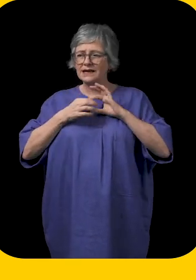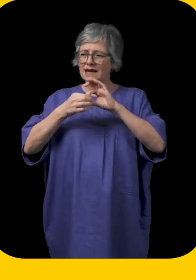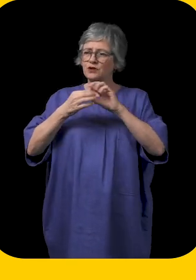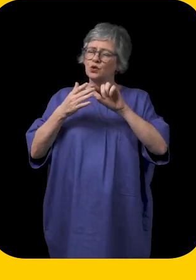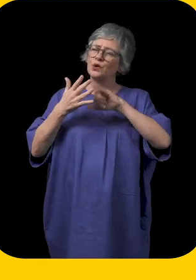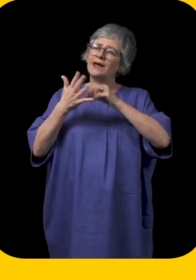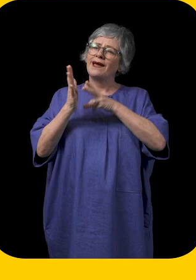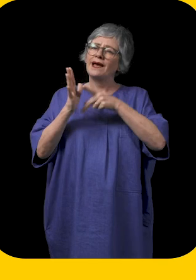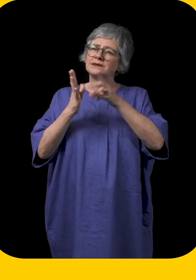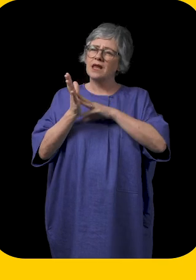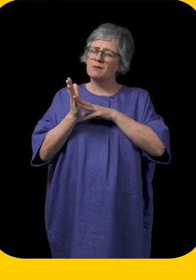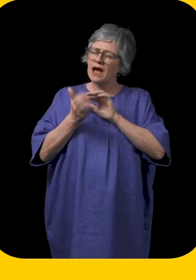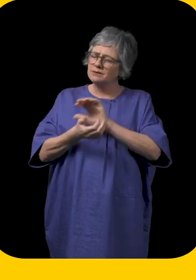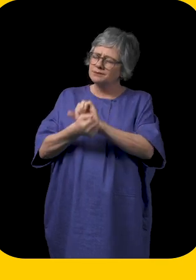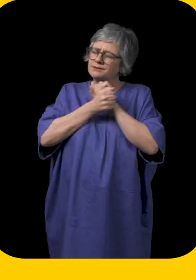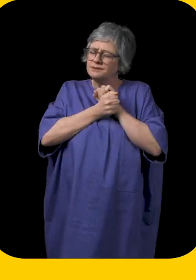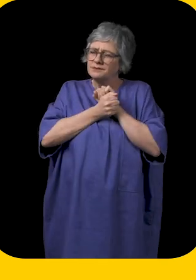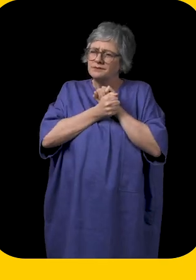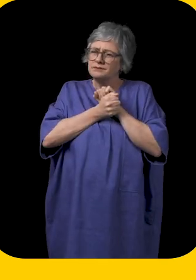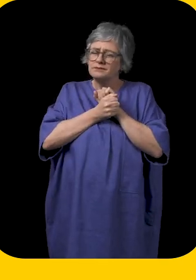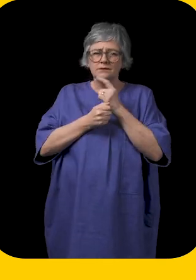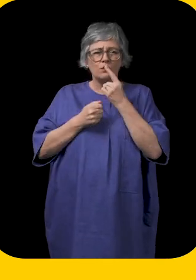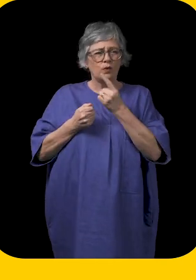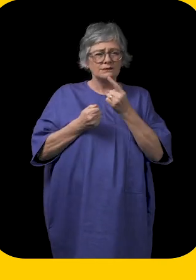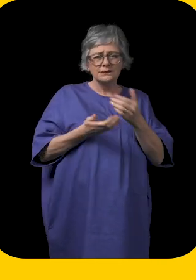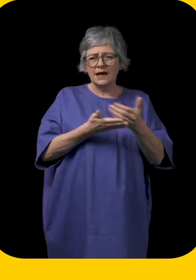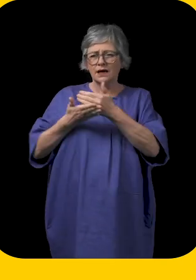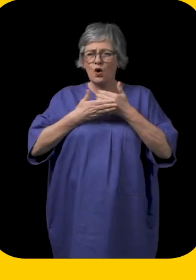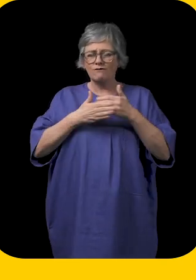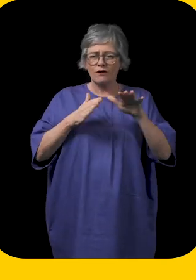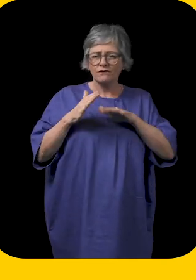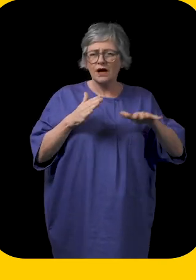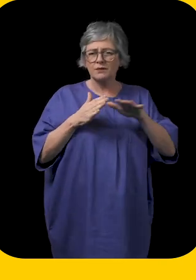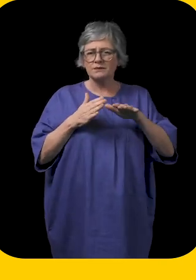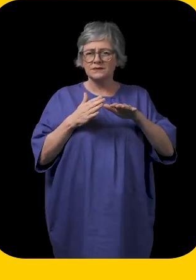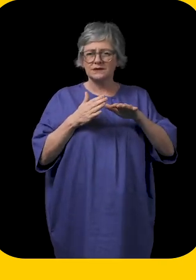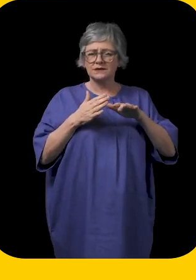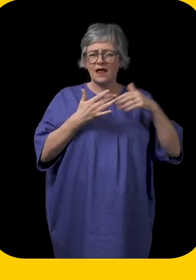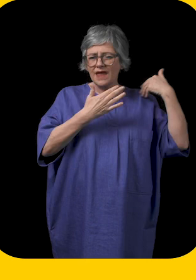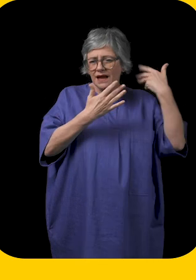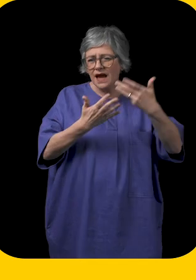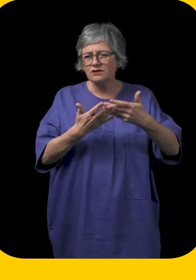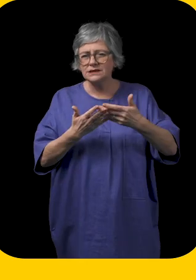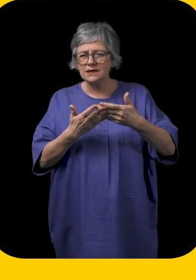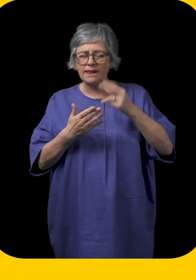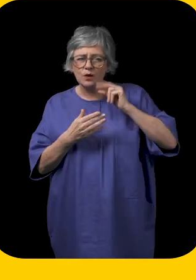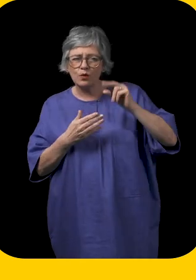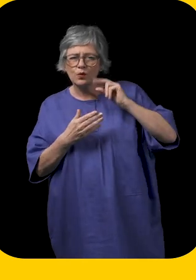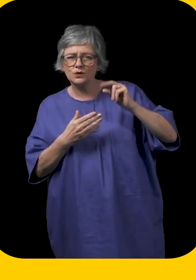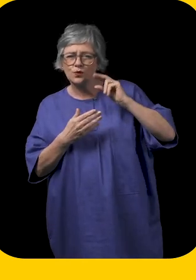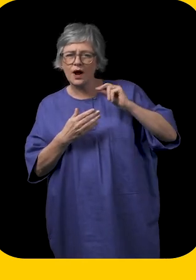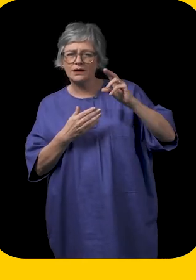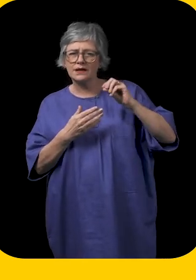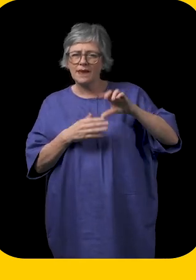Islam, which I hold dear today, are the ones I gained from family, an inheritance of whispered words held like muscle